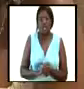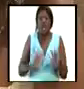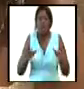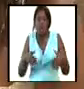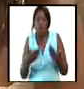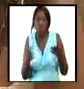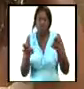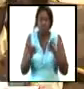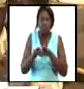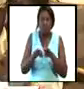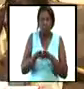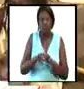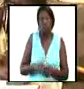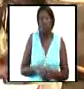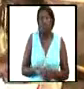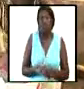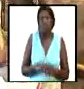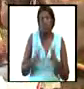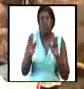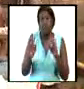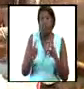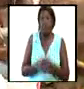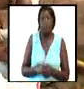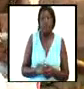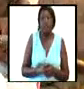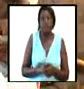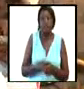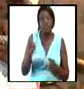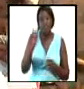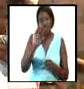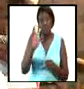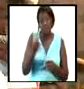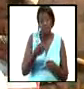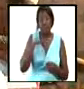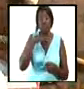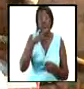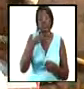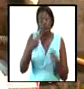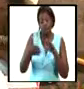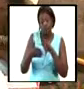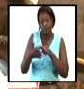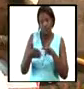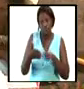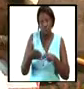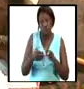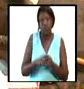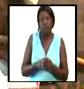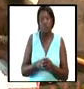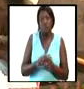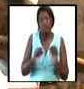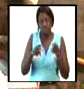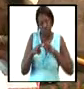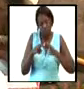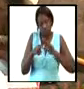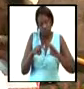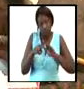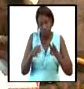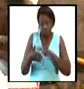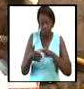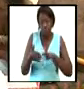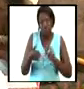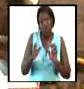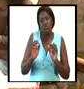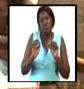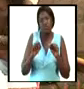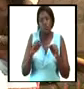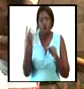you do it. Okay. When you get a passage to read, you should first read through it quickly, just to get an